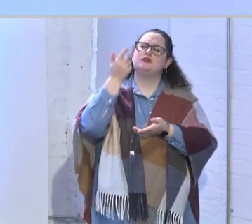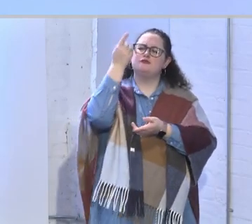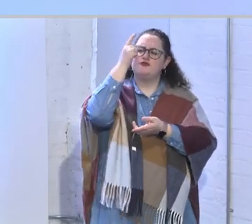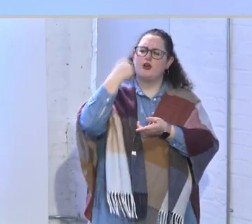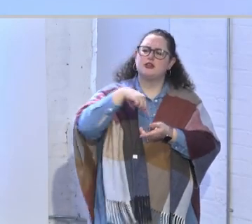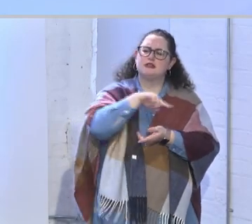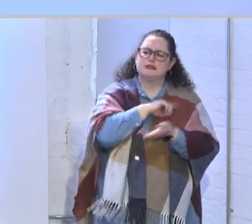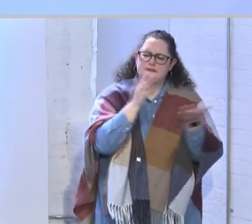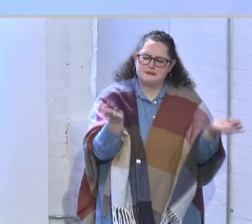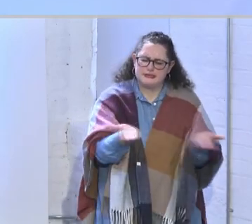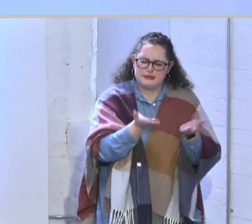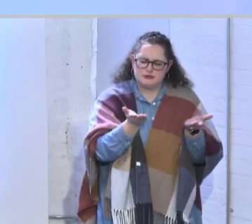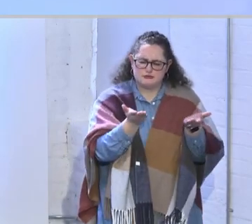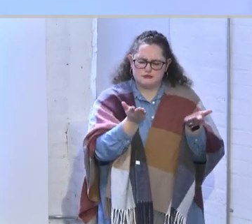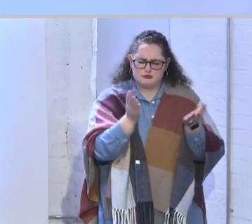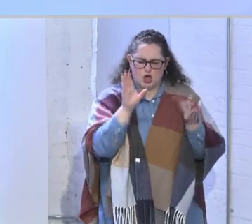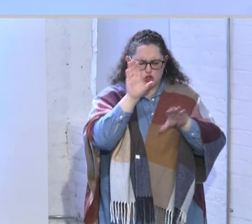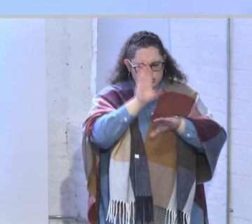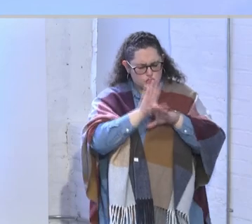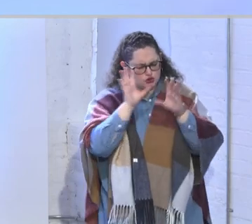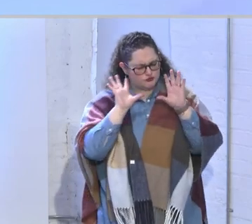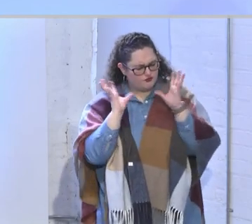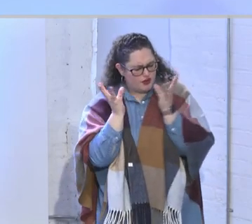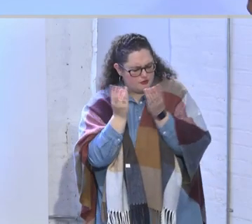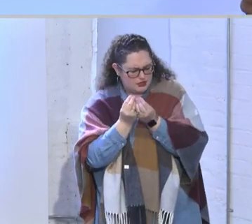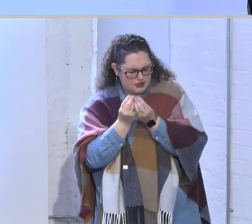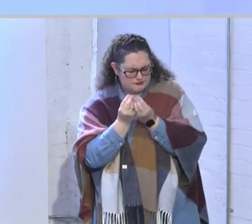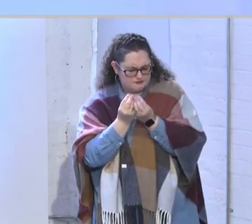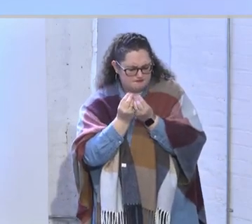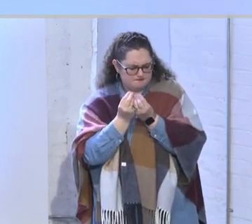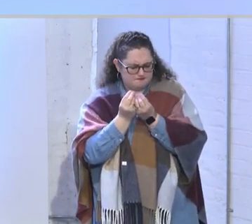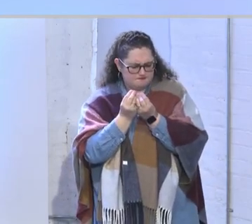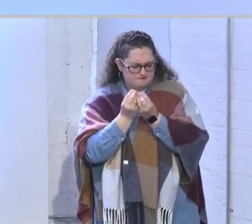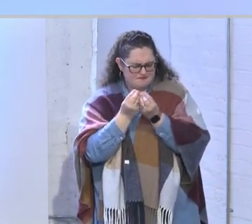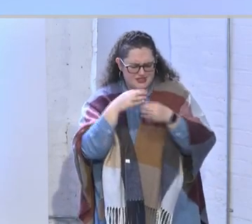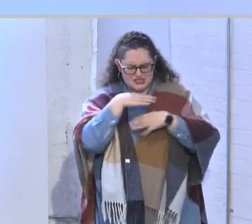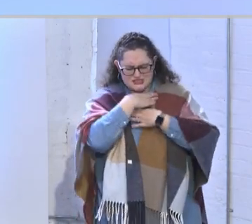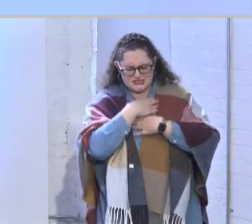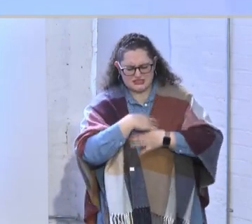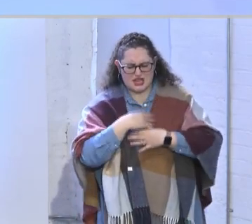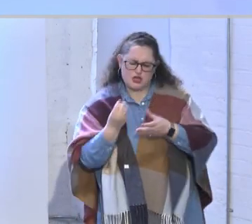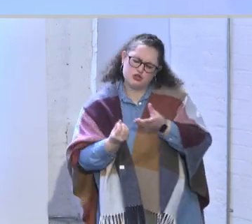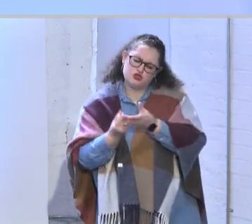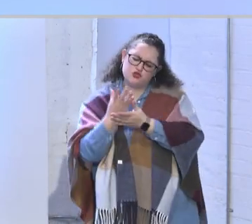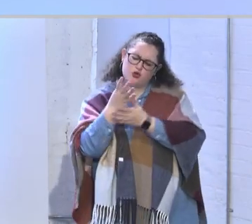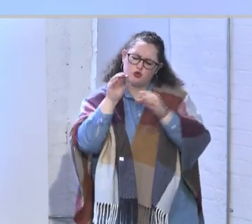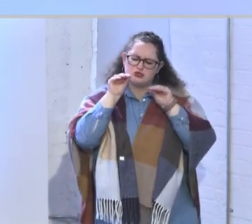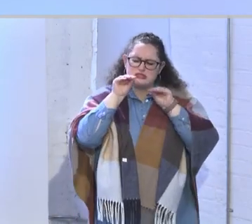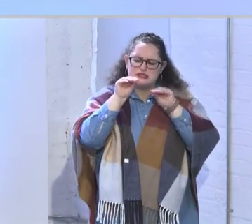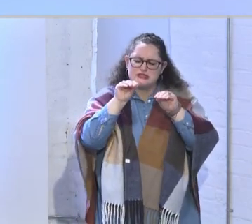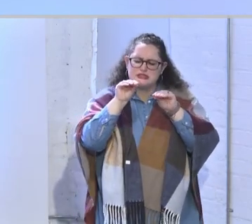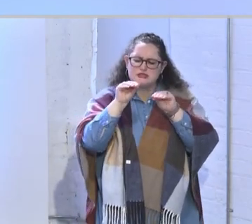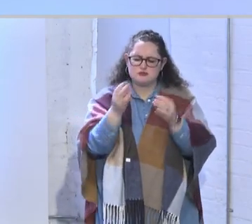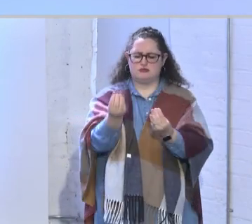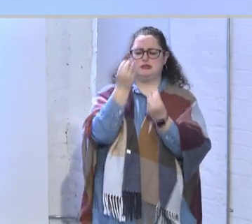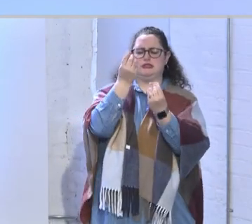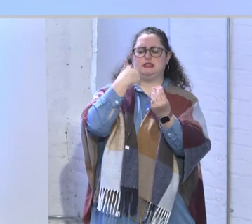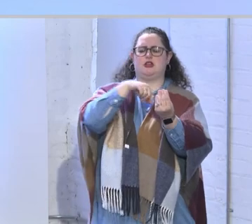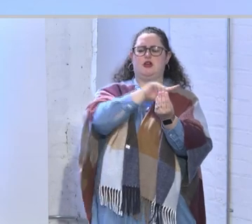church family. Thank you for the faith they exhibit. Thank you for the desire to grow. Teach us today from your word,